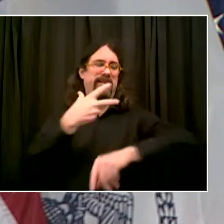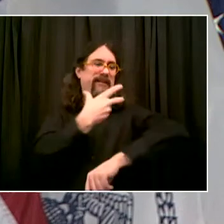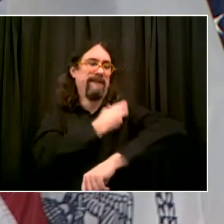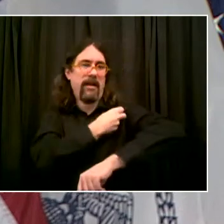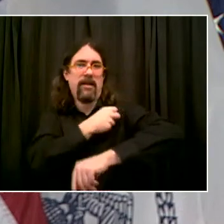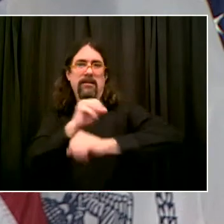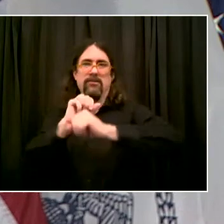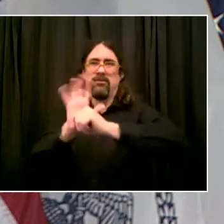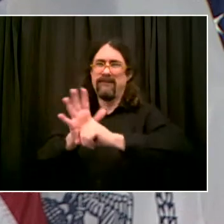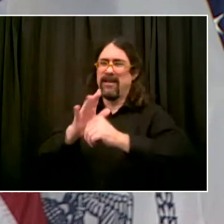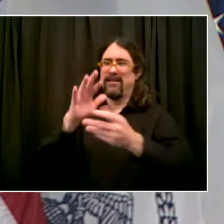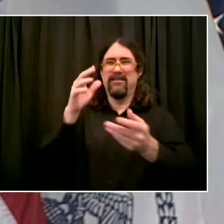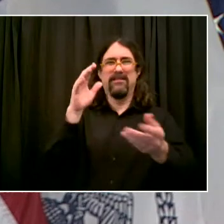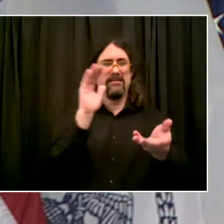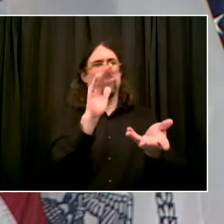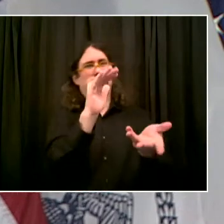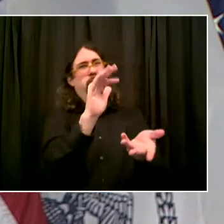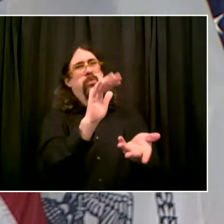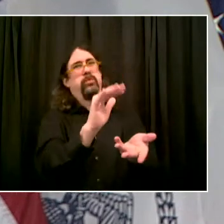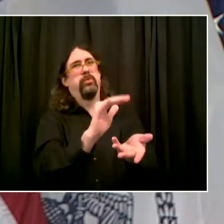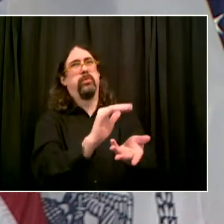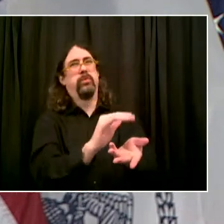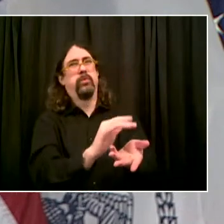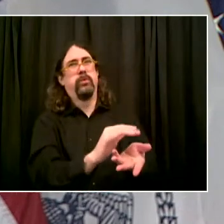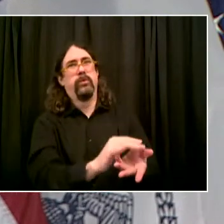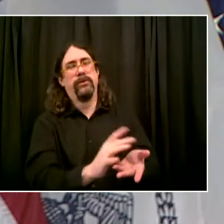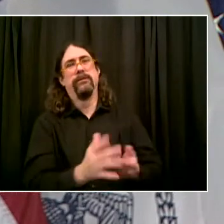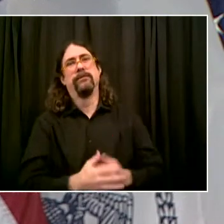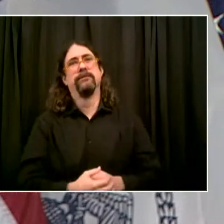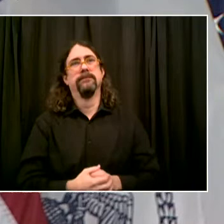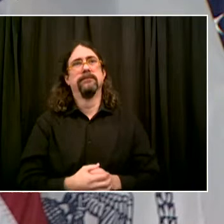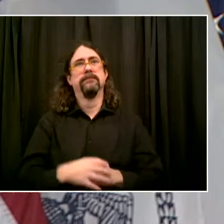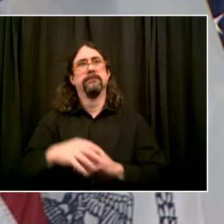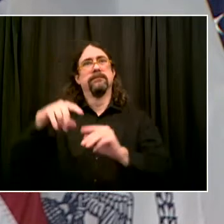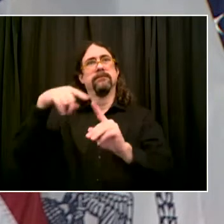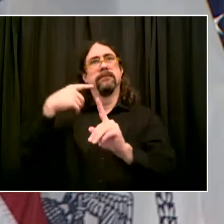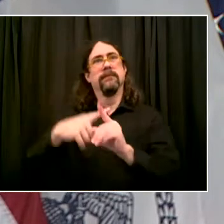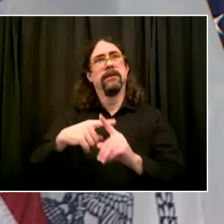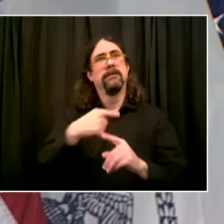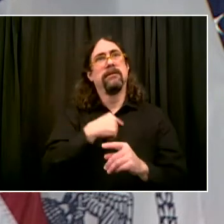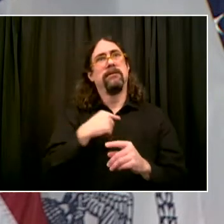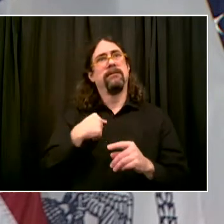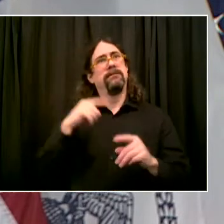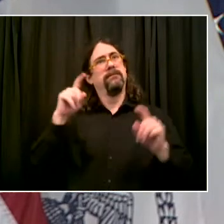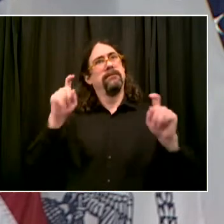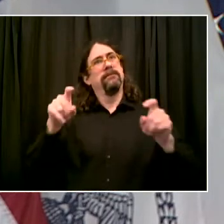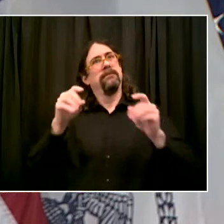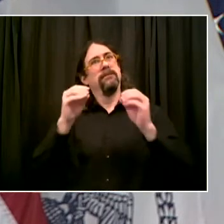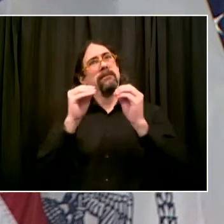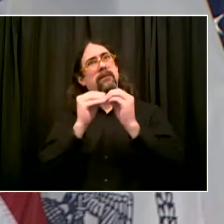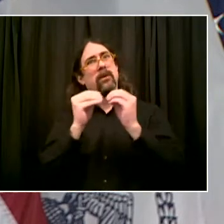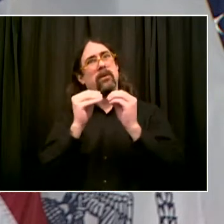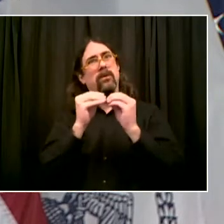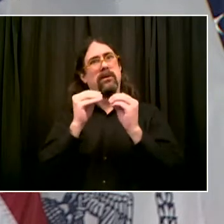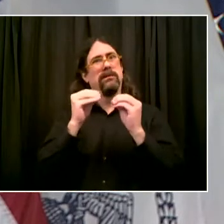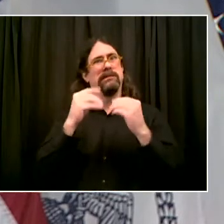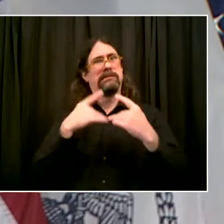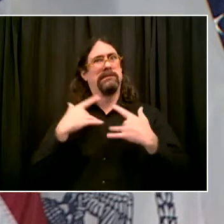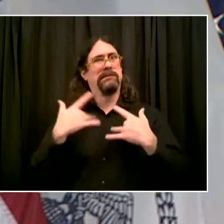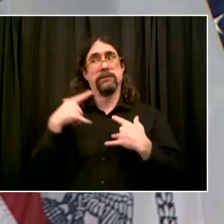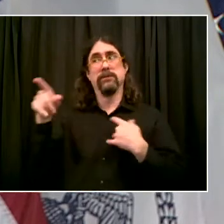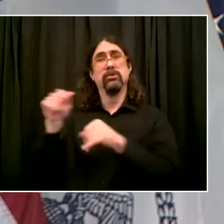to continue to deepen vaccination efforts in all communities. Let me say a few words in Spanish, and this will